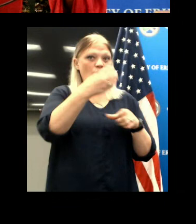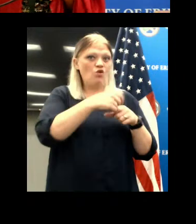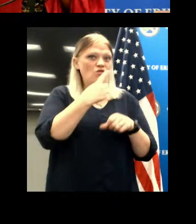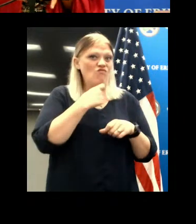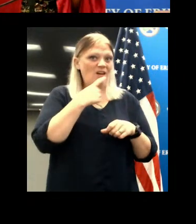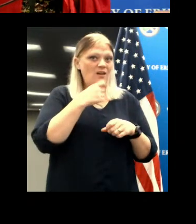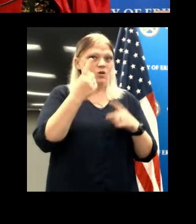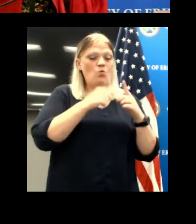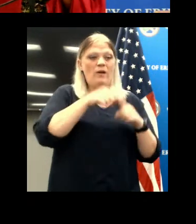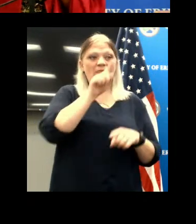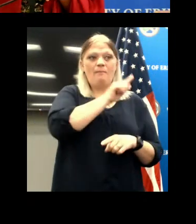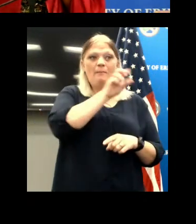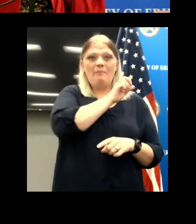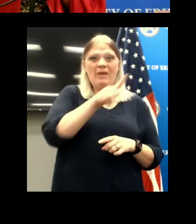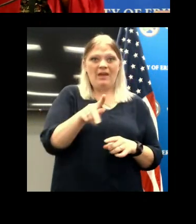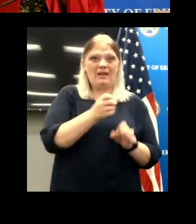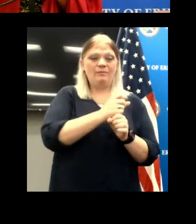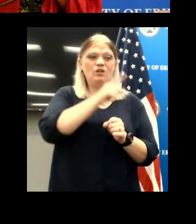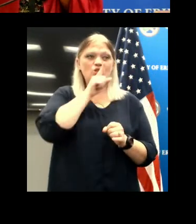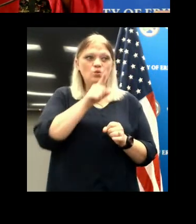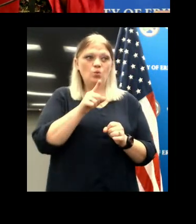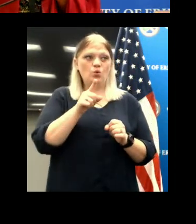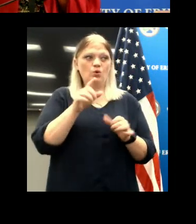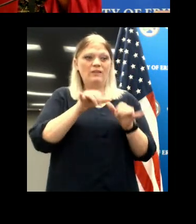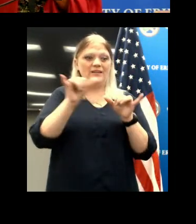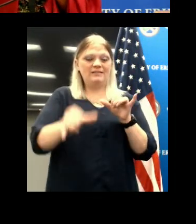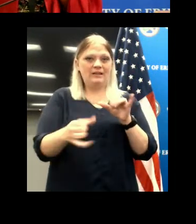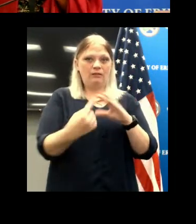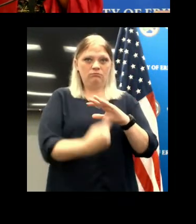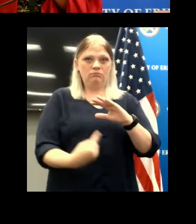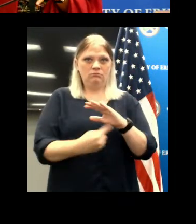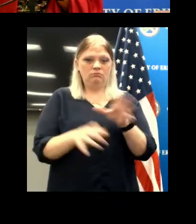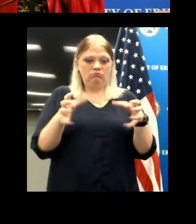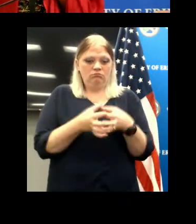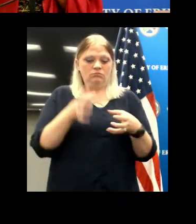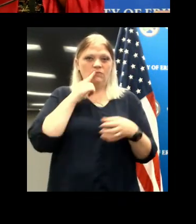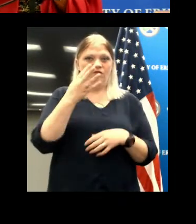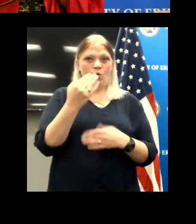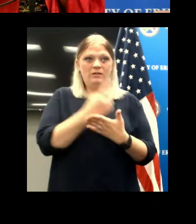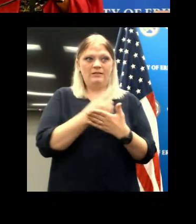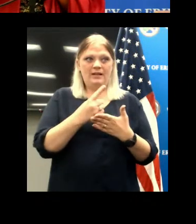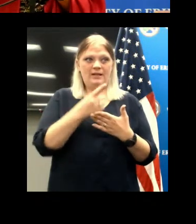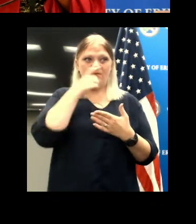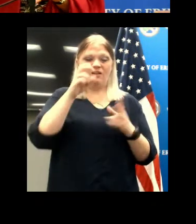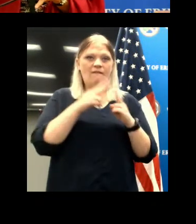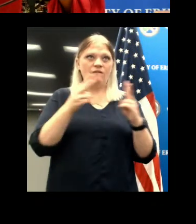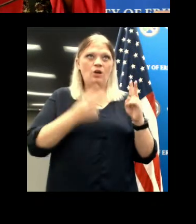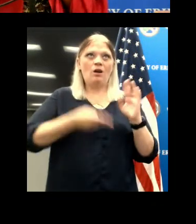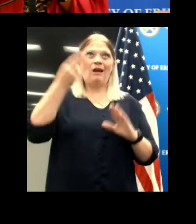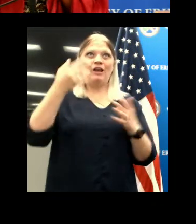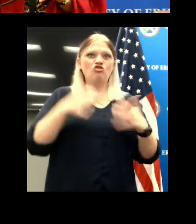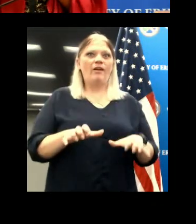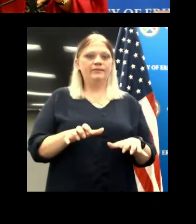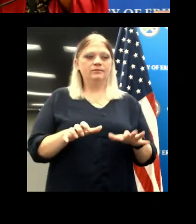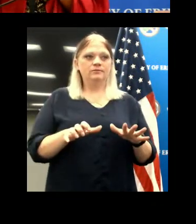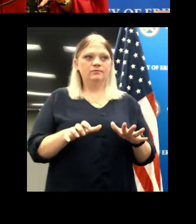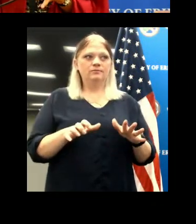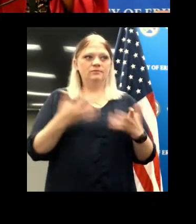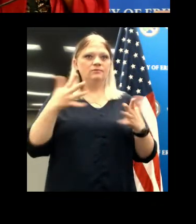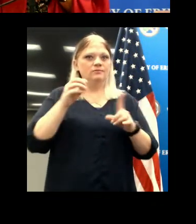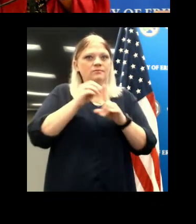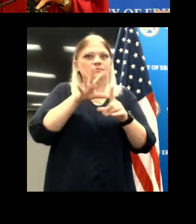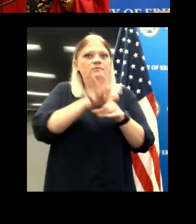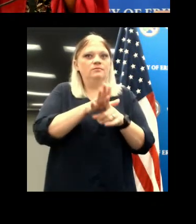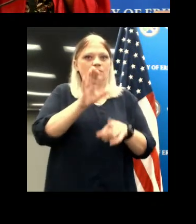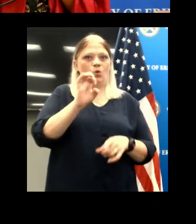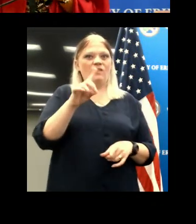when they return, ensure that they remain in quarantine for 14 days, because there is a very high chance that they could have been exposed